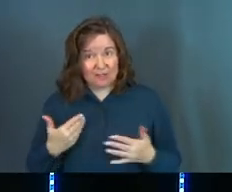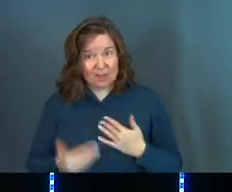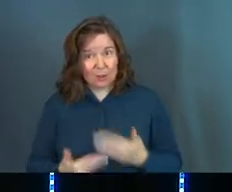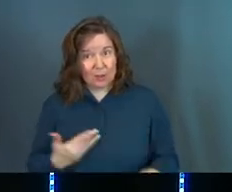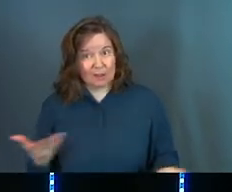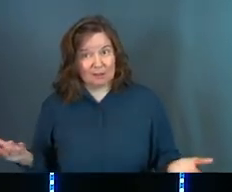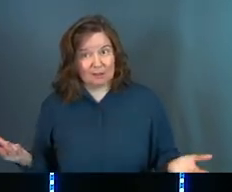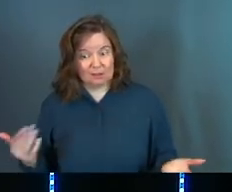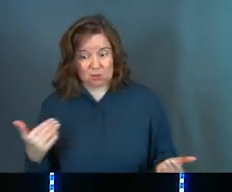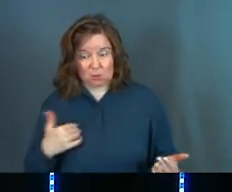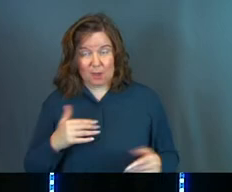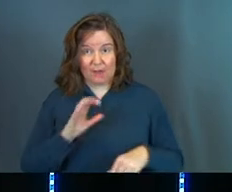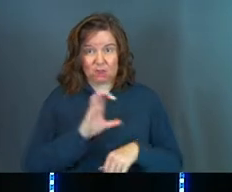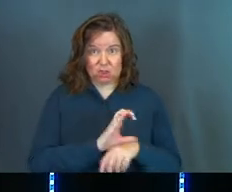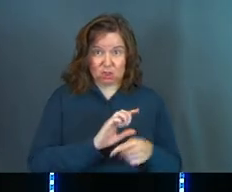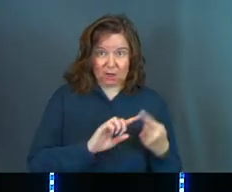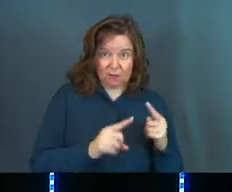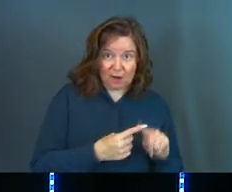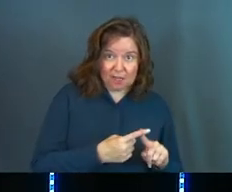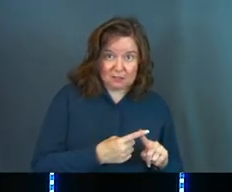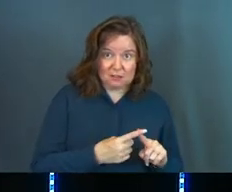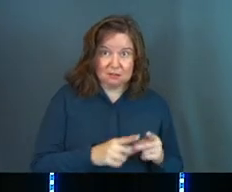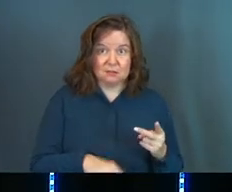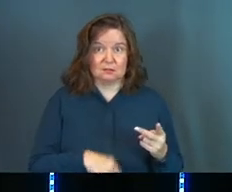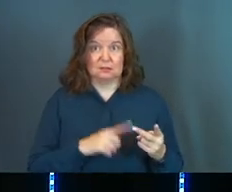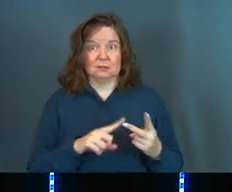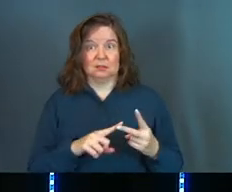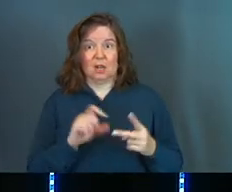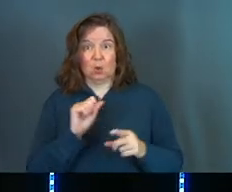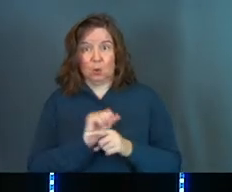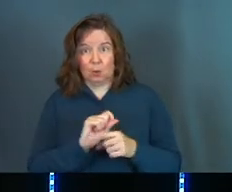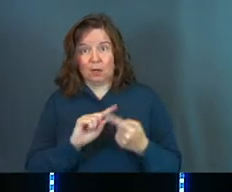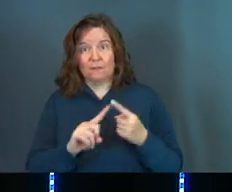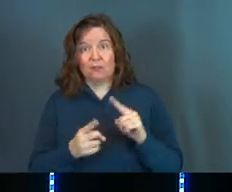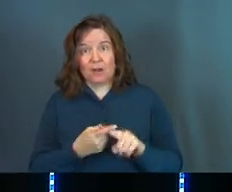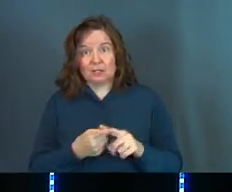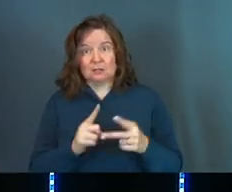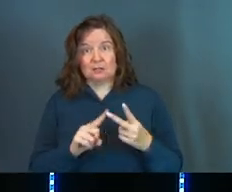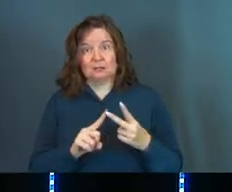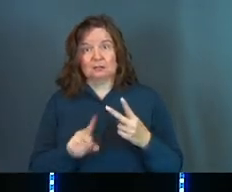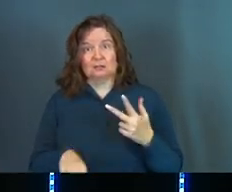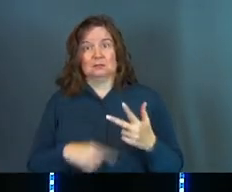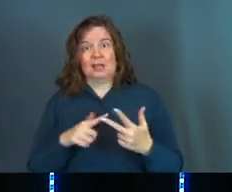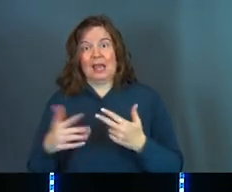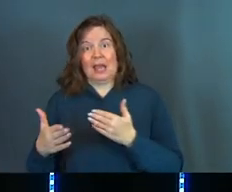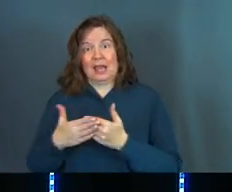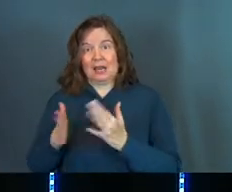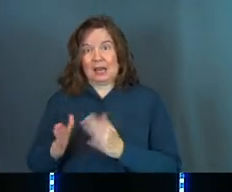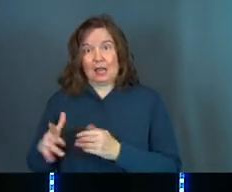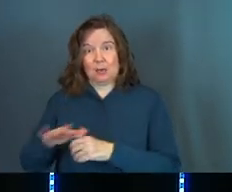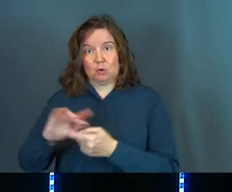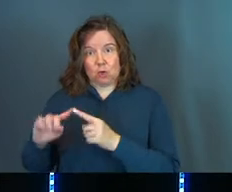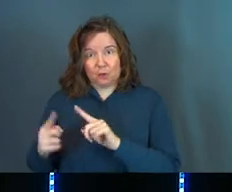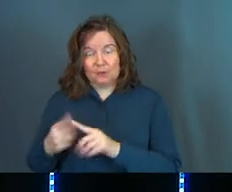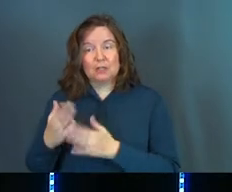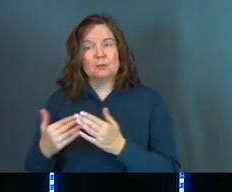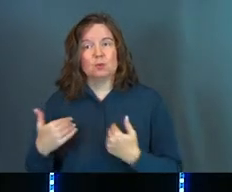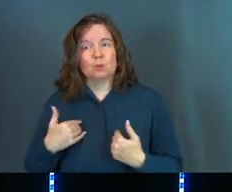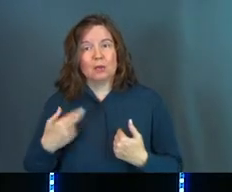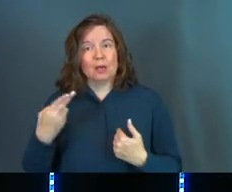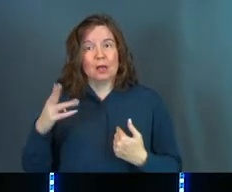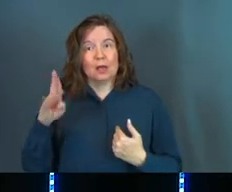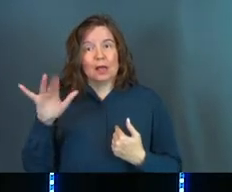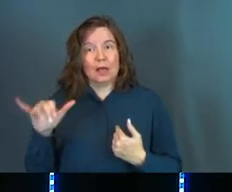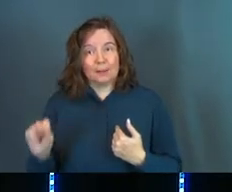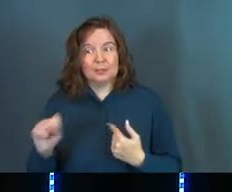anyway? You've got church friends, and you've got work friends, and you've got neighborhood friends. Some of you guys have got